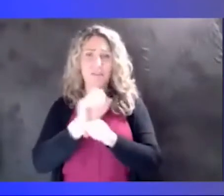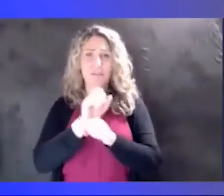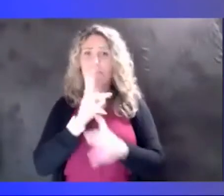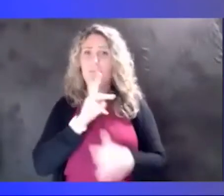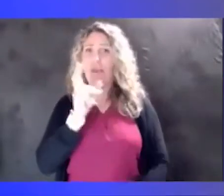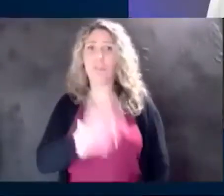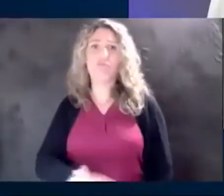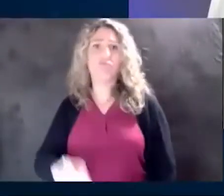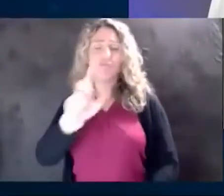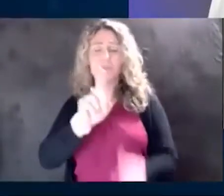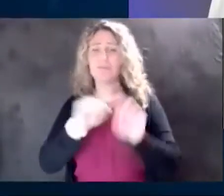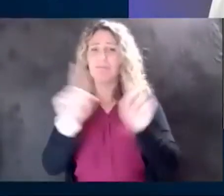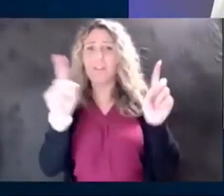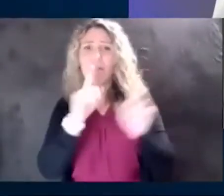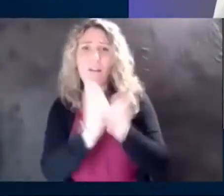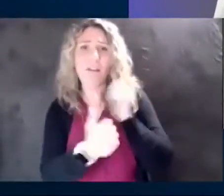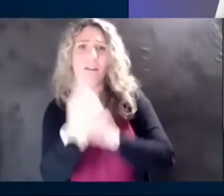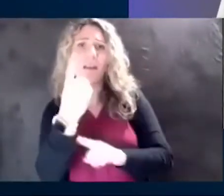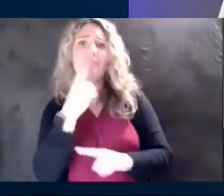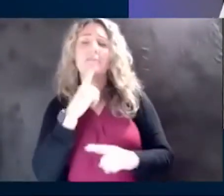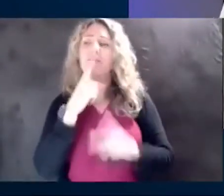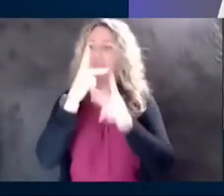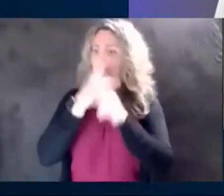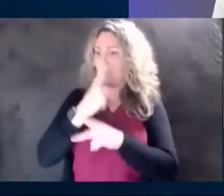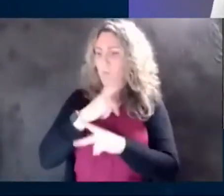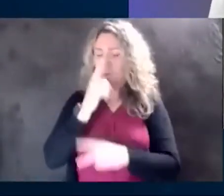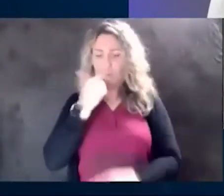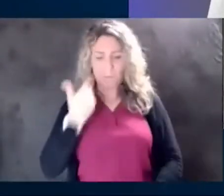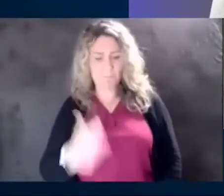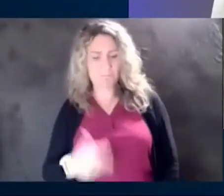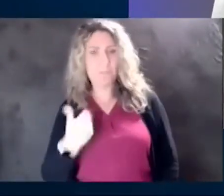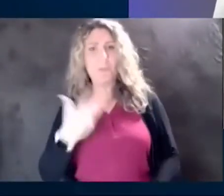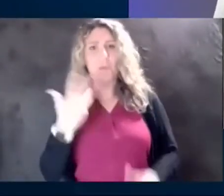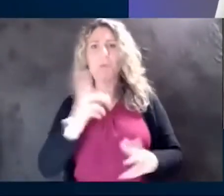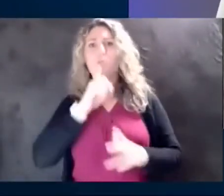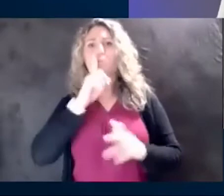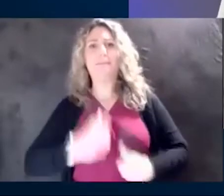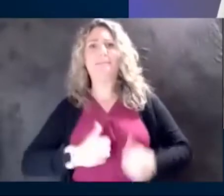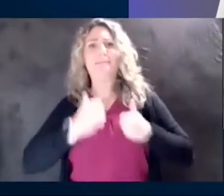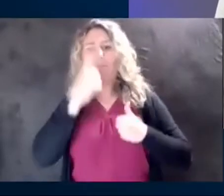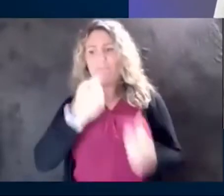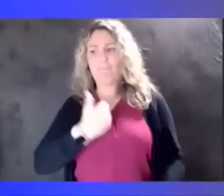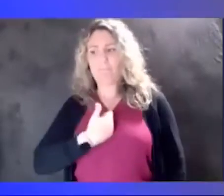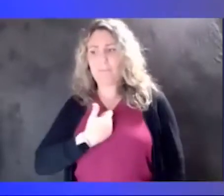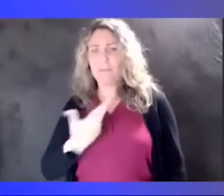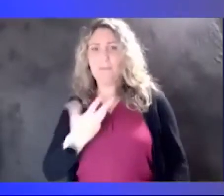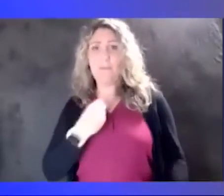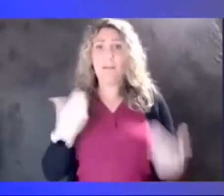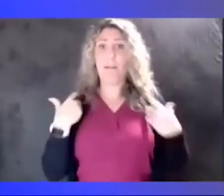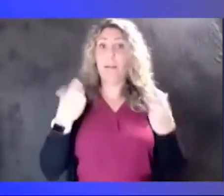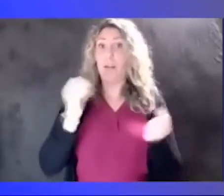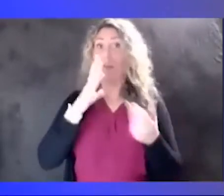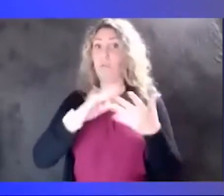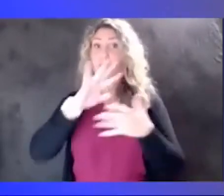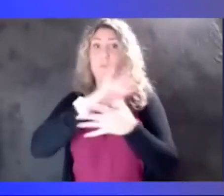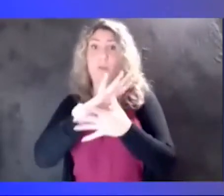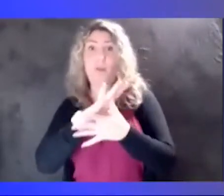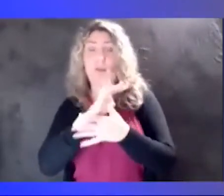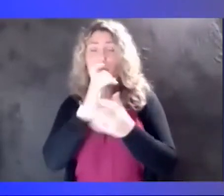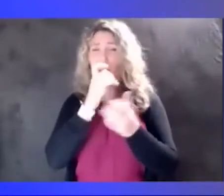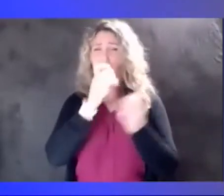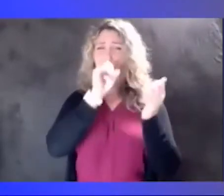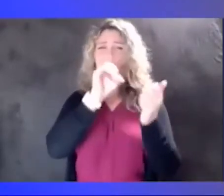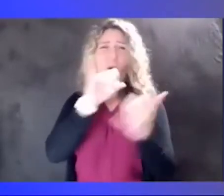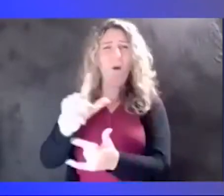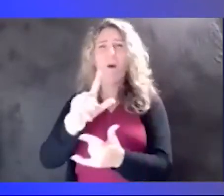everybody, and kind of figuring out who you are, what's realistic for you, and is health your priority? We're not all meant to be the same,